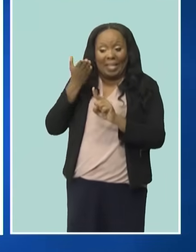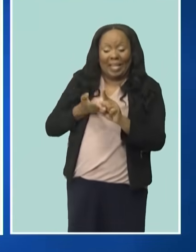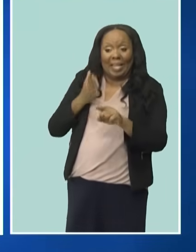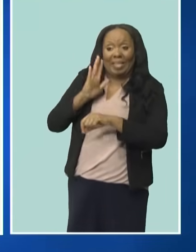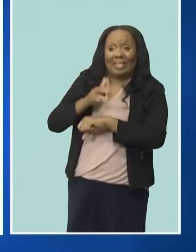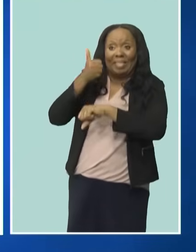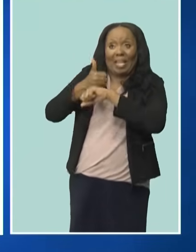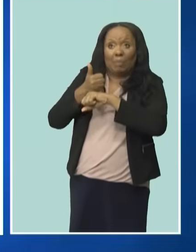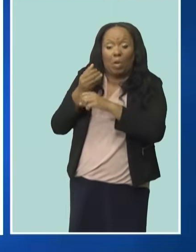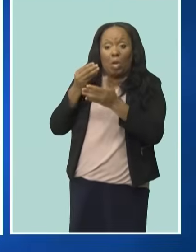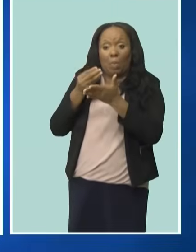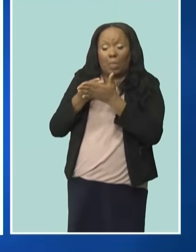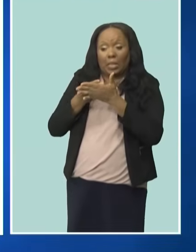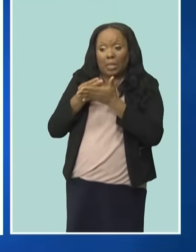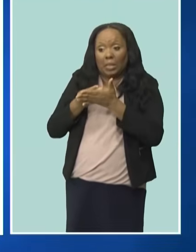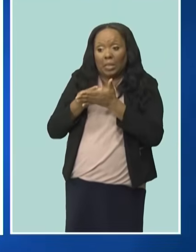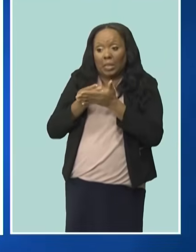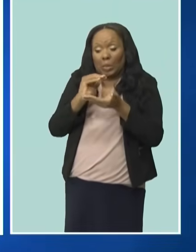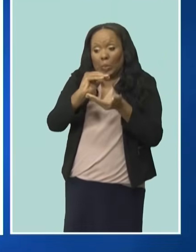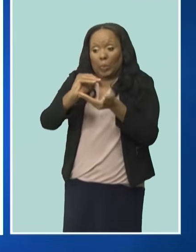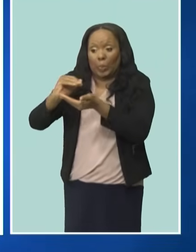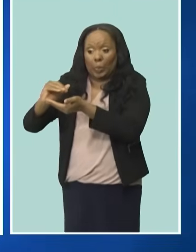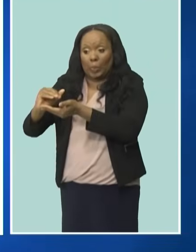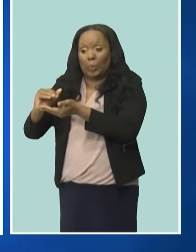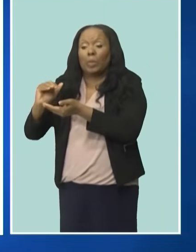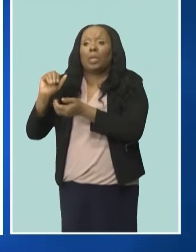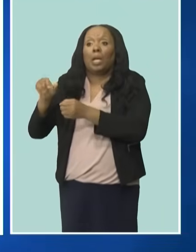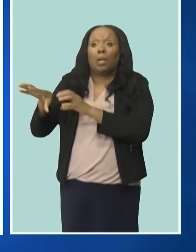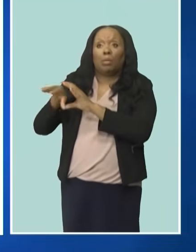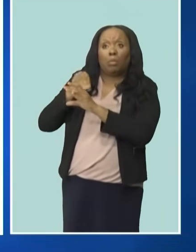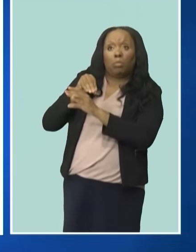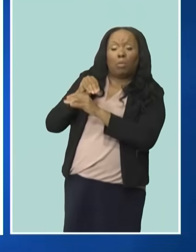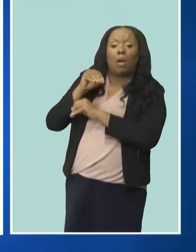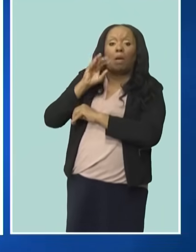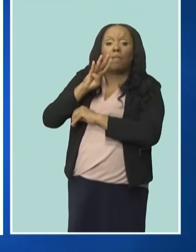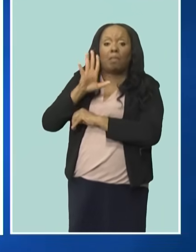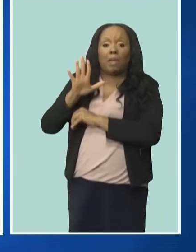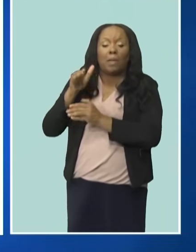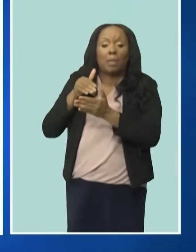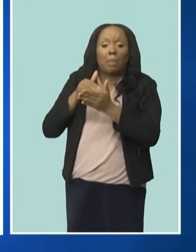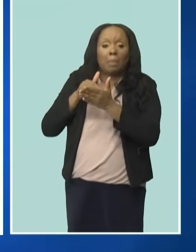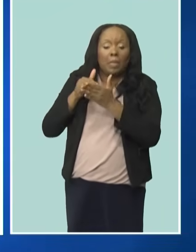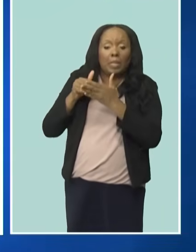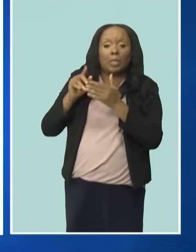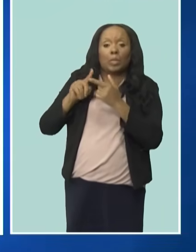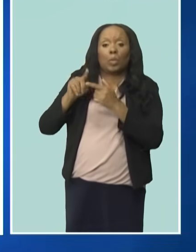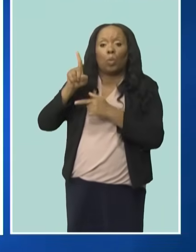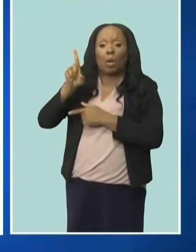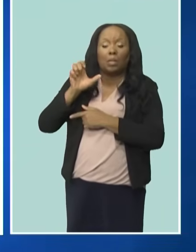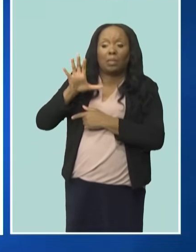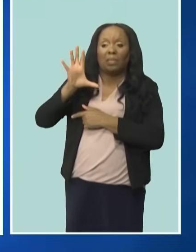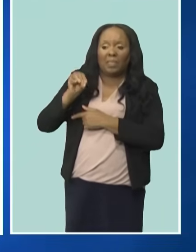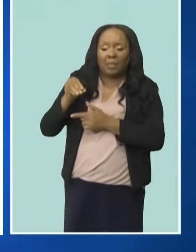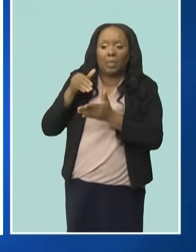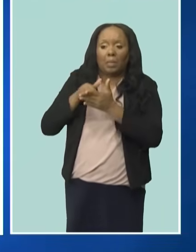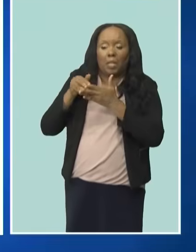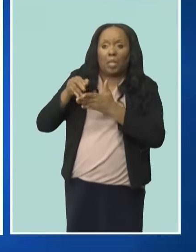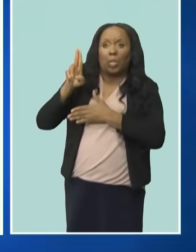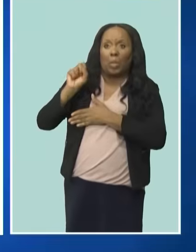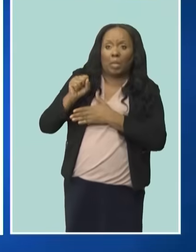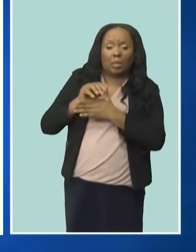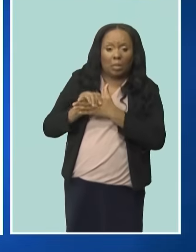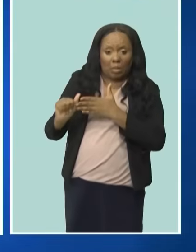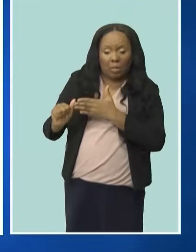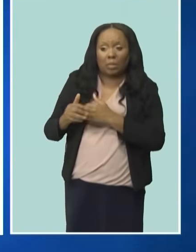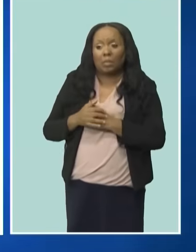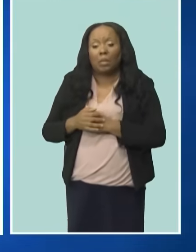place, and they can draw anywhere between 45 million to 150 million US dollars to help with the efforts, plus the